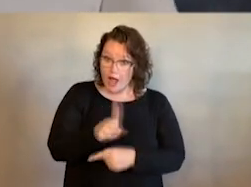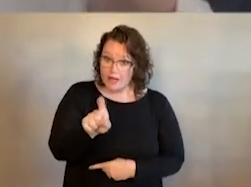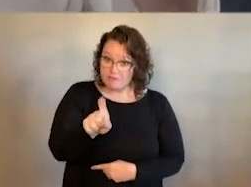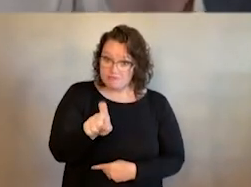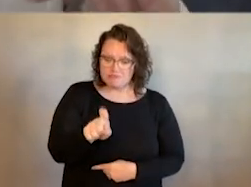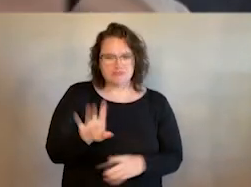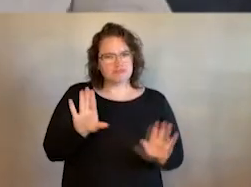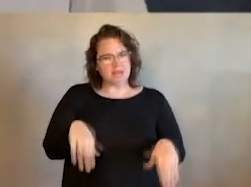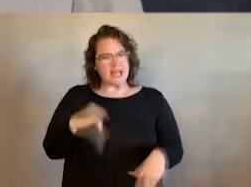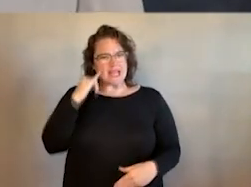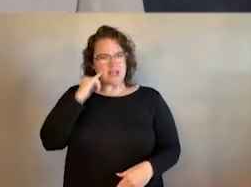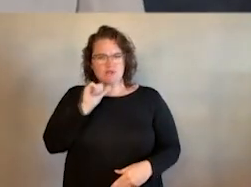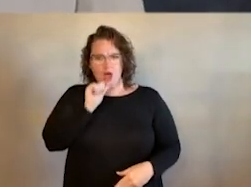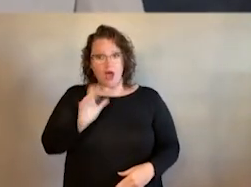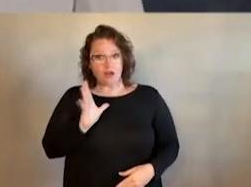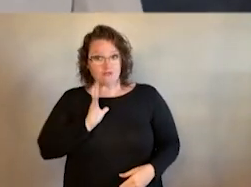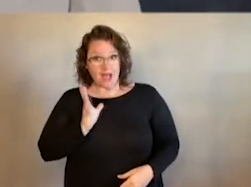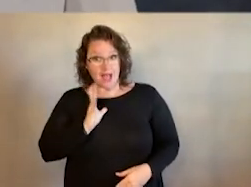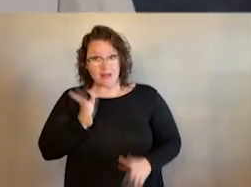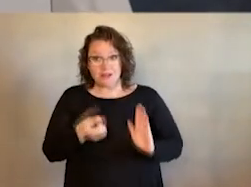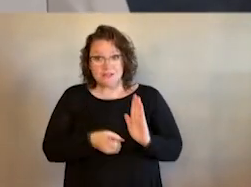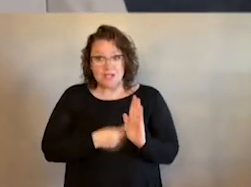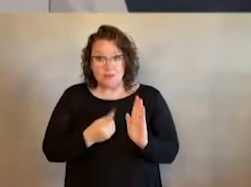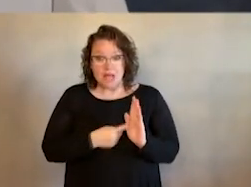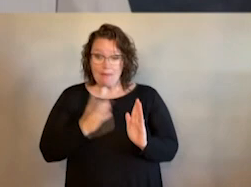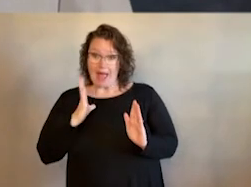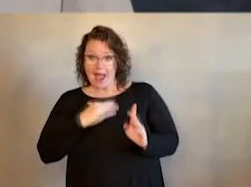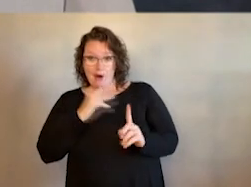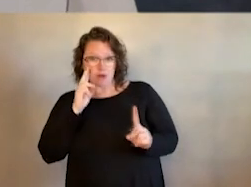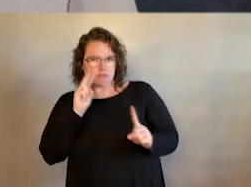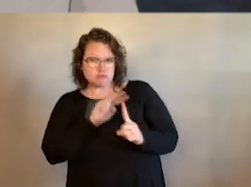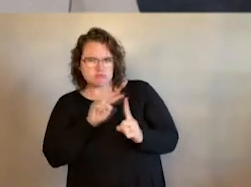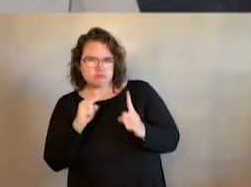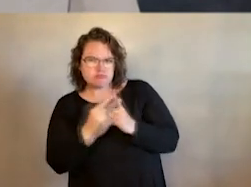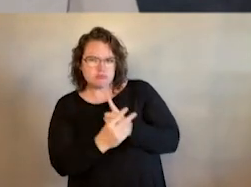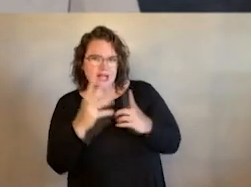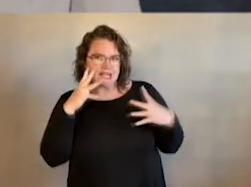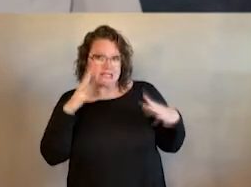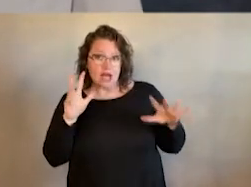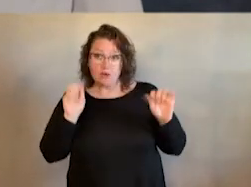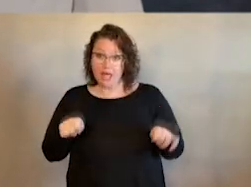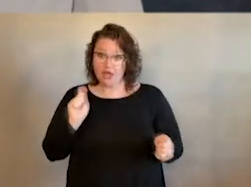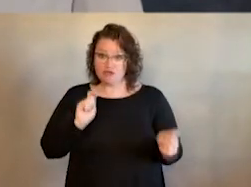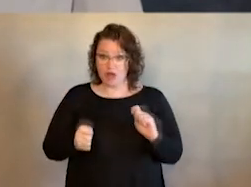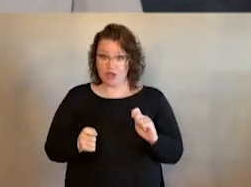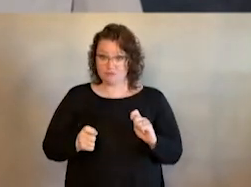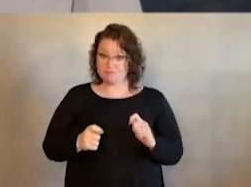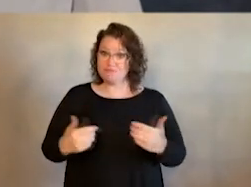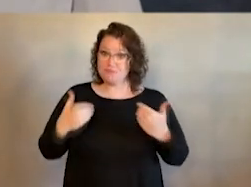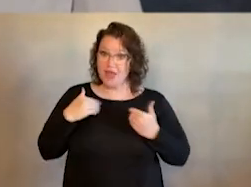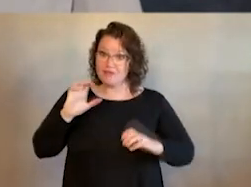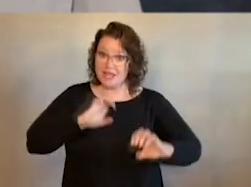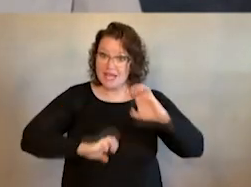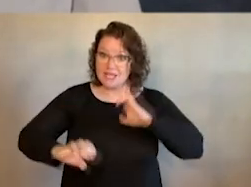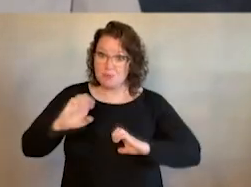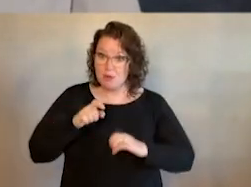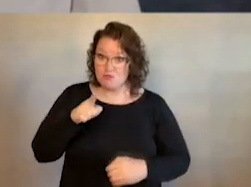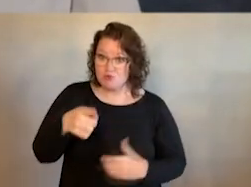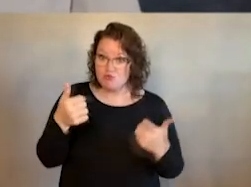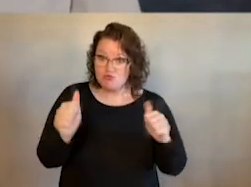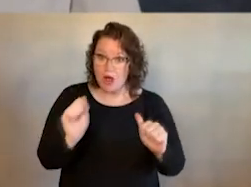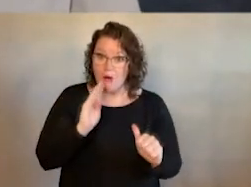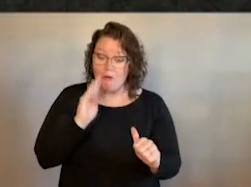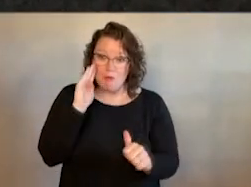right? It's okay if you didn't, because sometimes our perception of sound can change. Here's an experiment you can try at home to try and trick